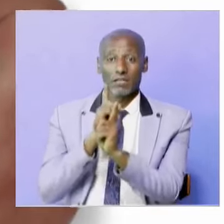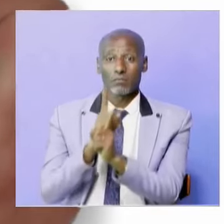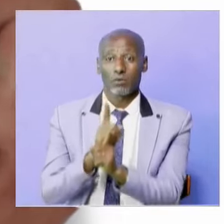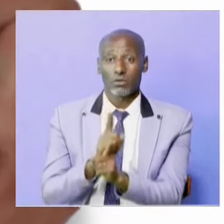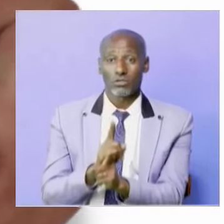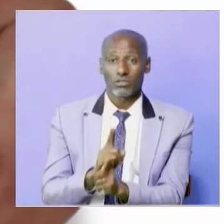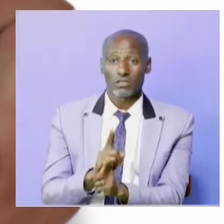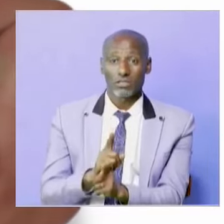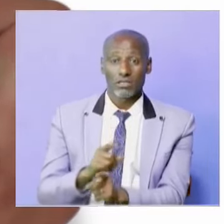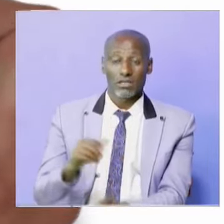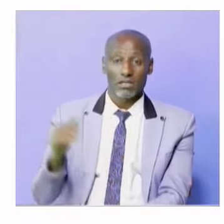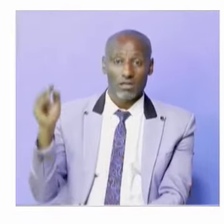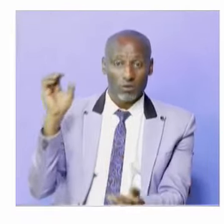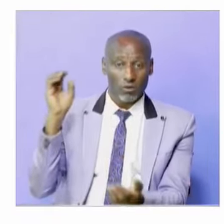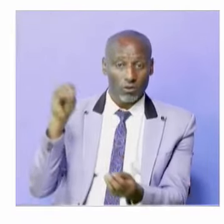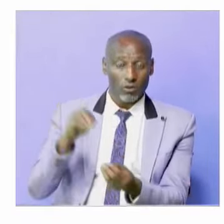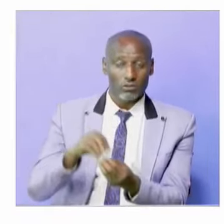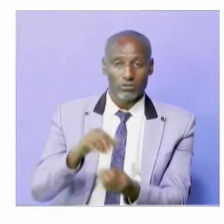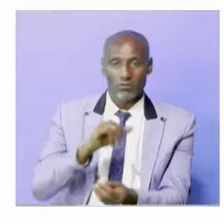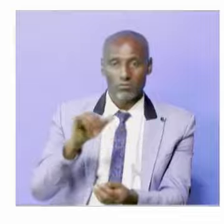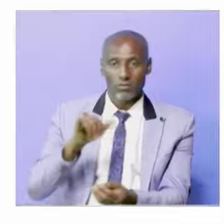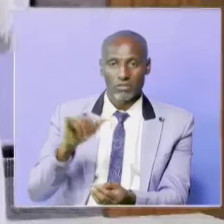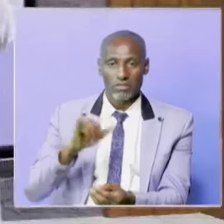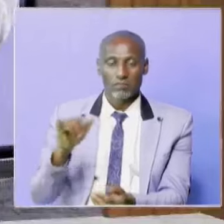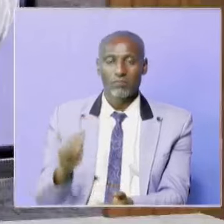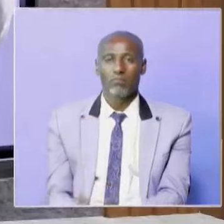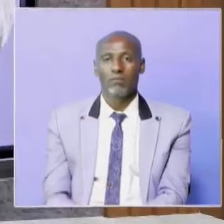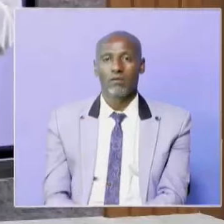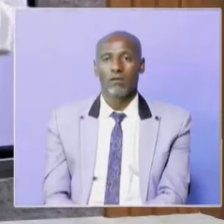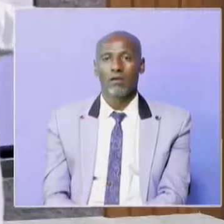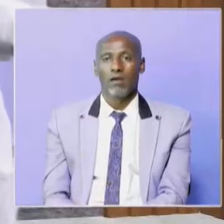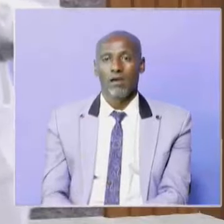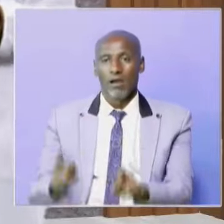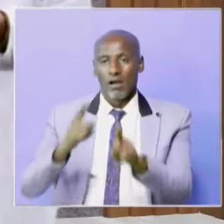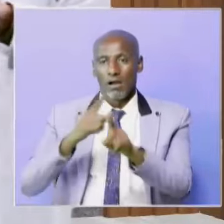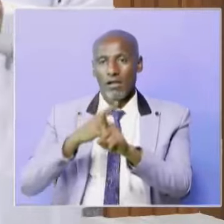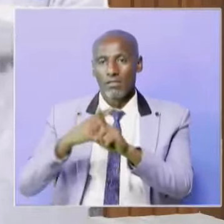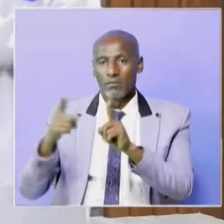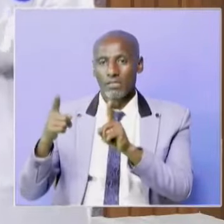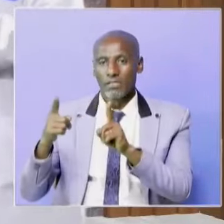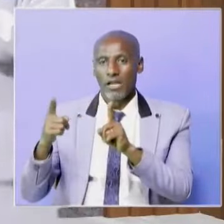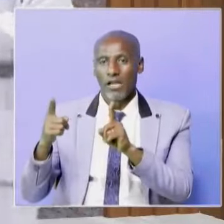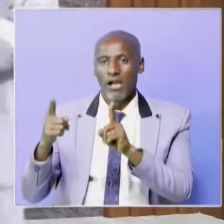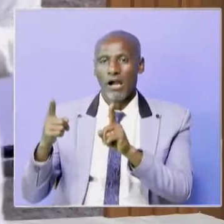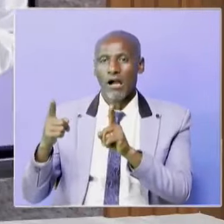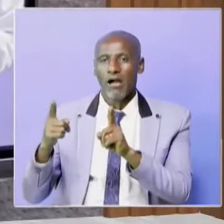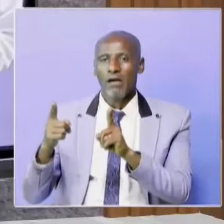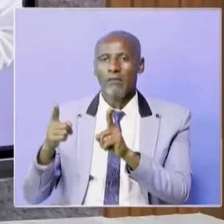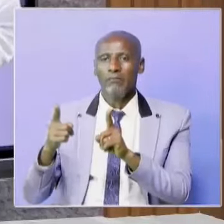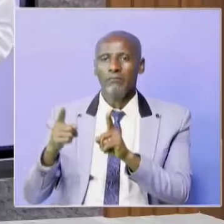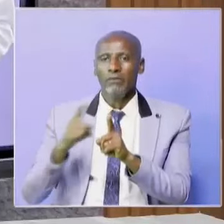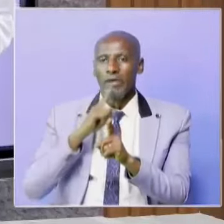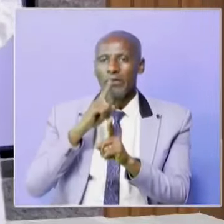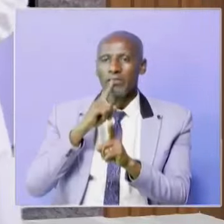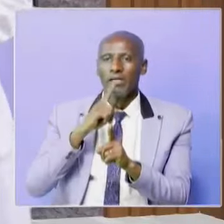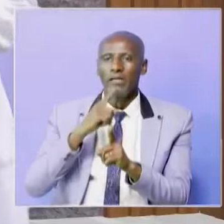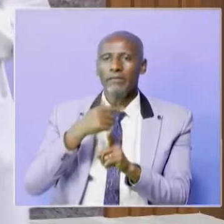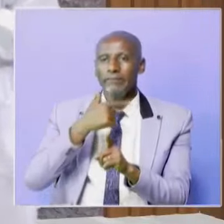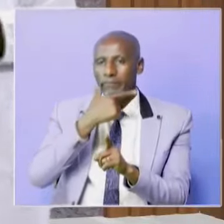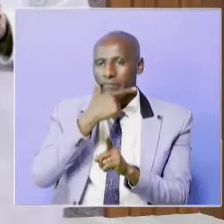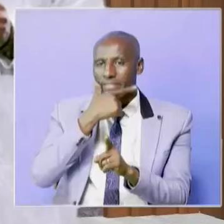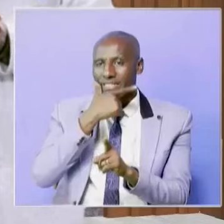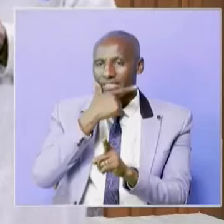The response also the same, because we meet with someone for the first time. Especially, this one is used in